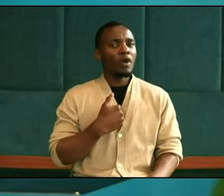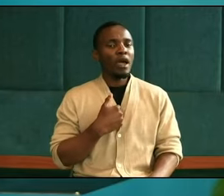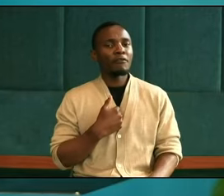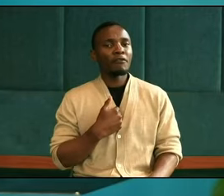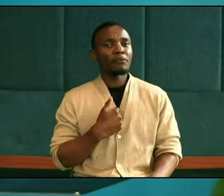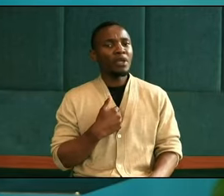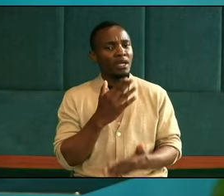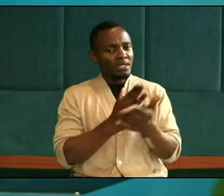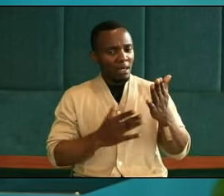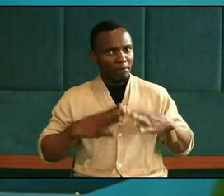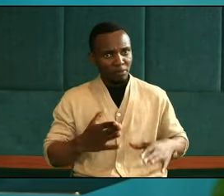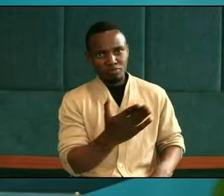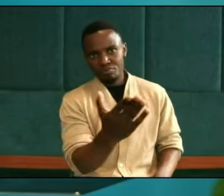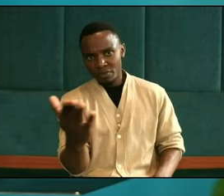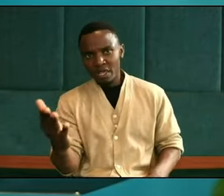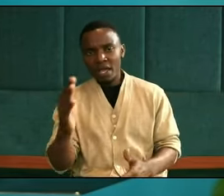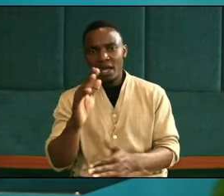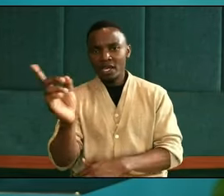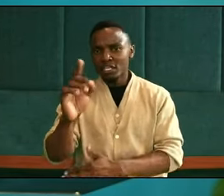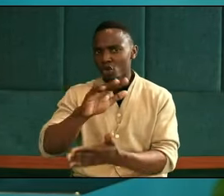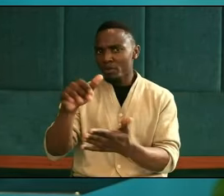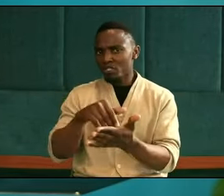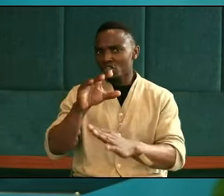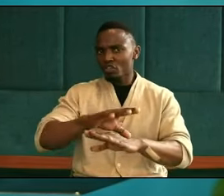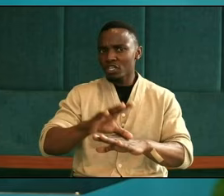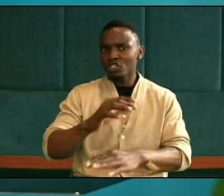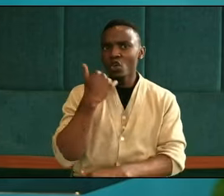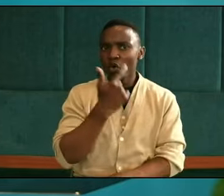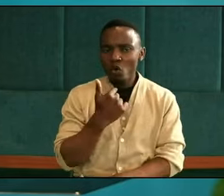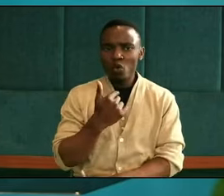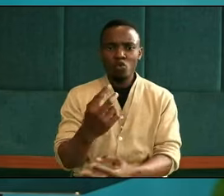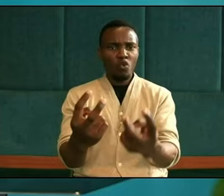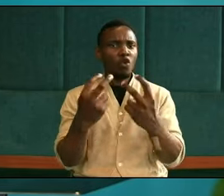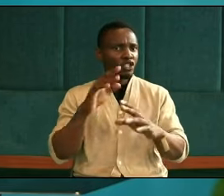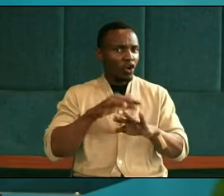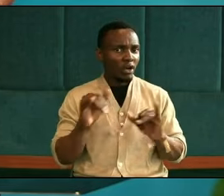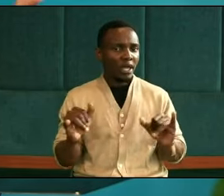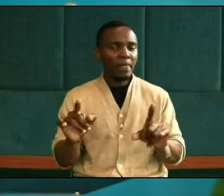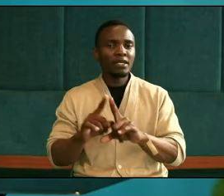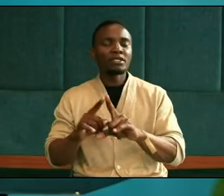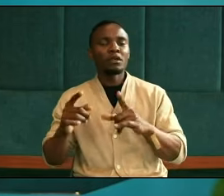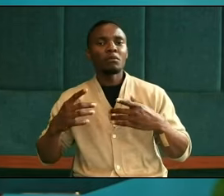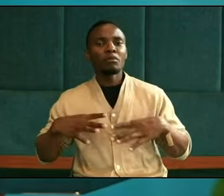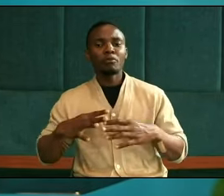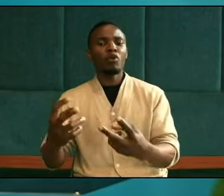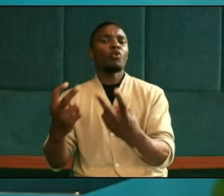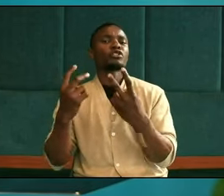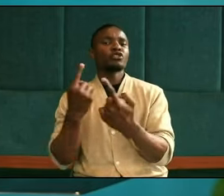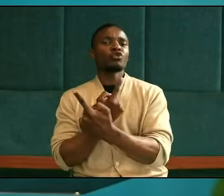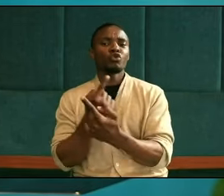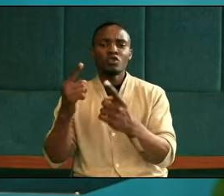some people right here at Nairobi Central Church, those who are worshiping online, those who are worshiping by other forms of